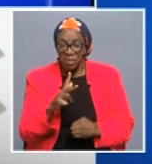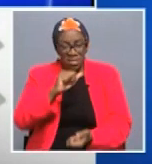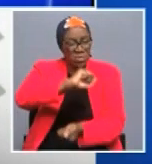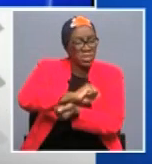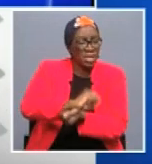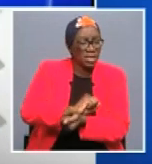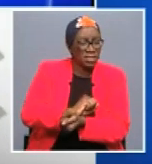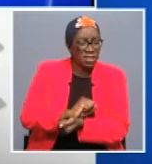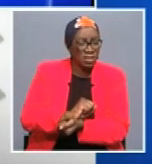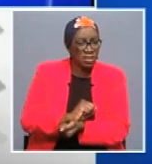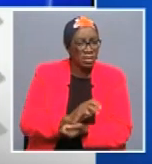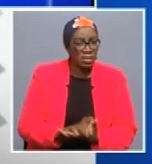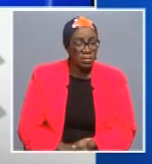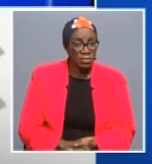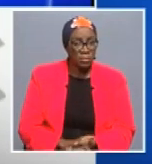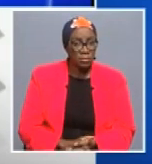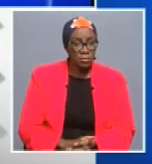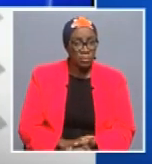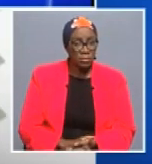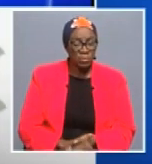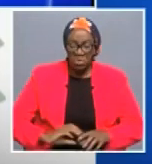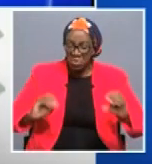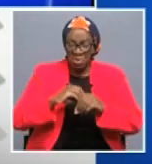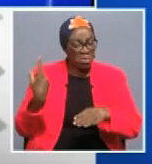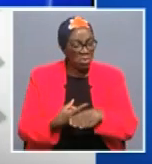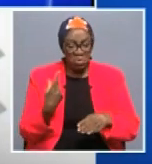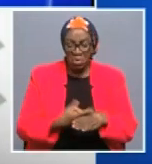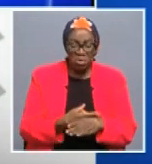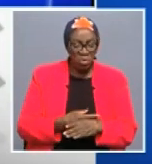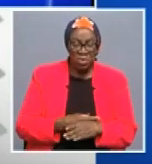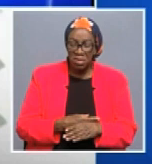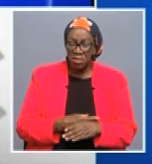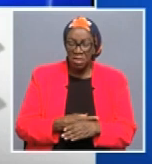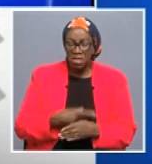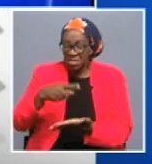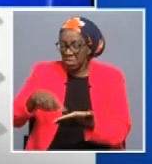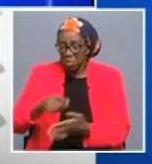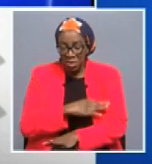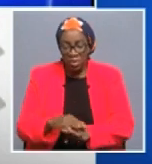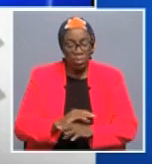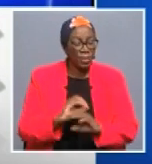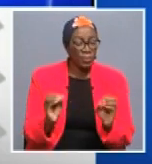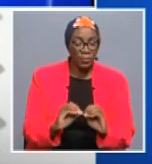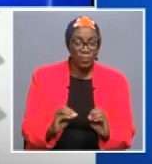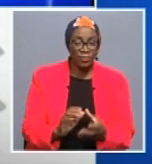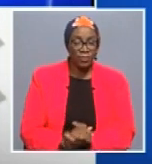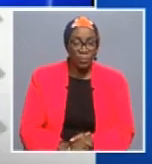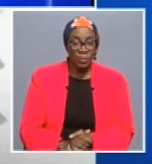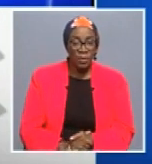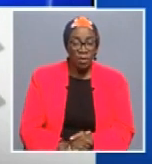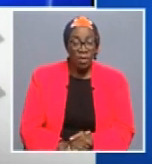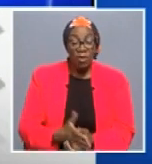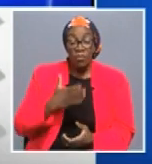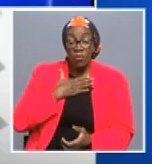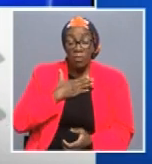instances? But that is not necessarily the correct way, and that's why, and again from the point that I'm standing